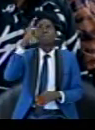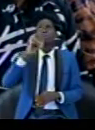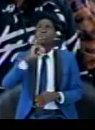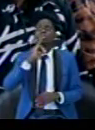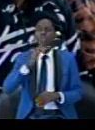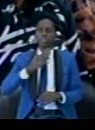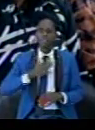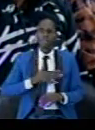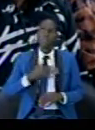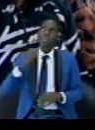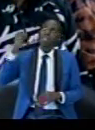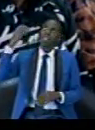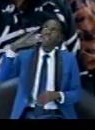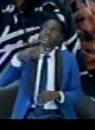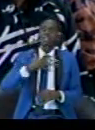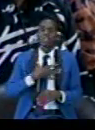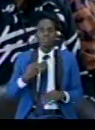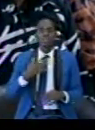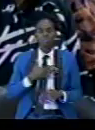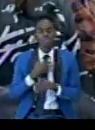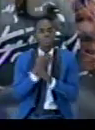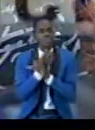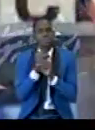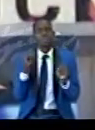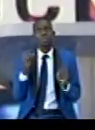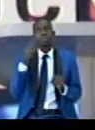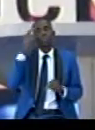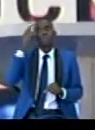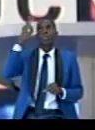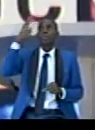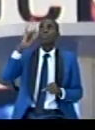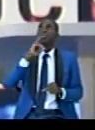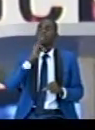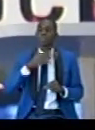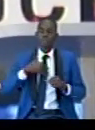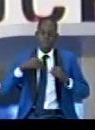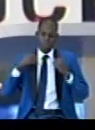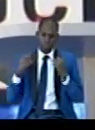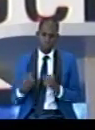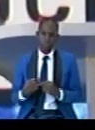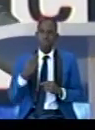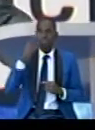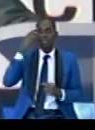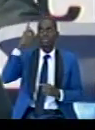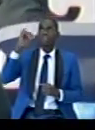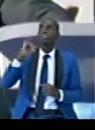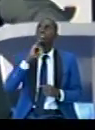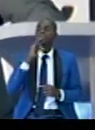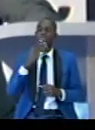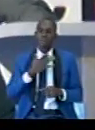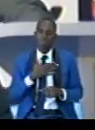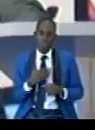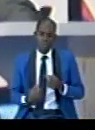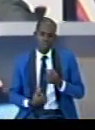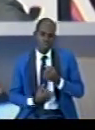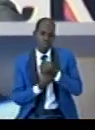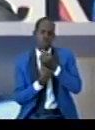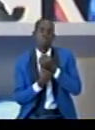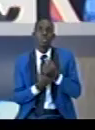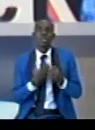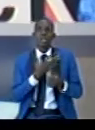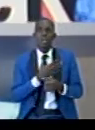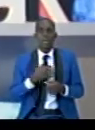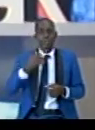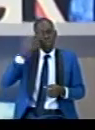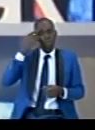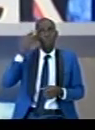because God is my strength, and because God is my succor and my support, and because it says God,